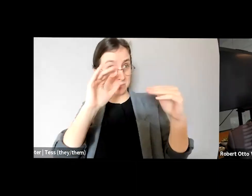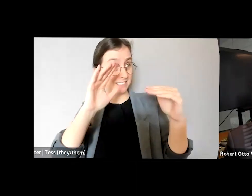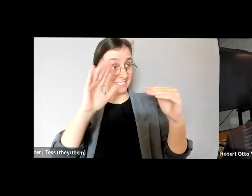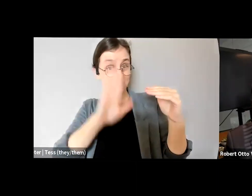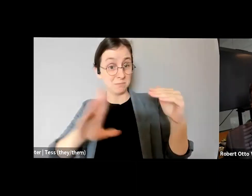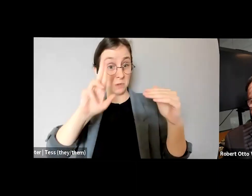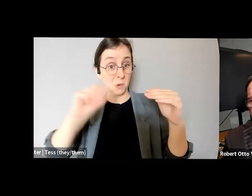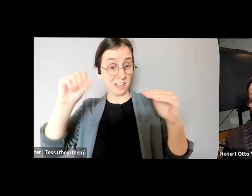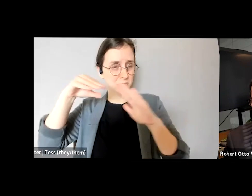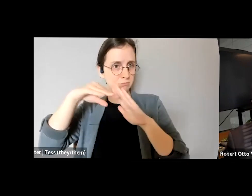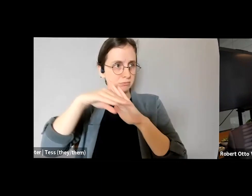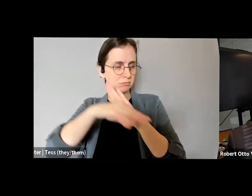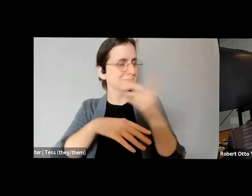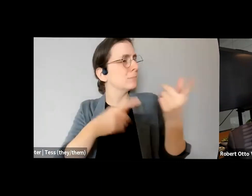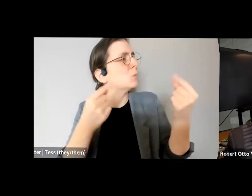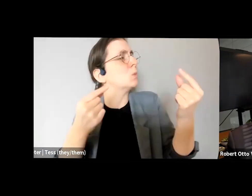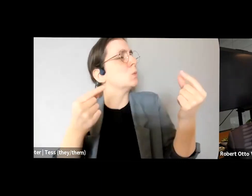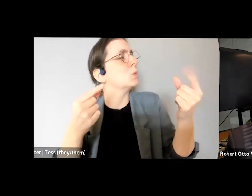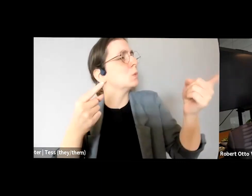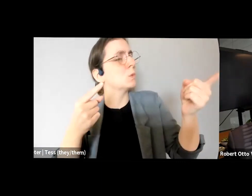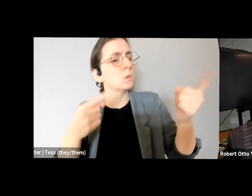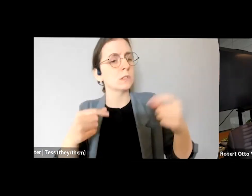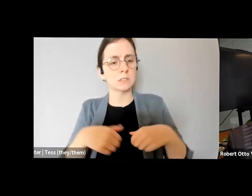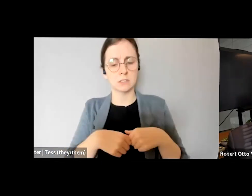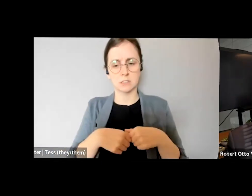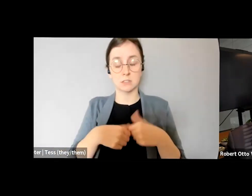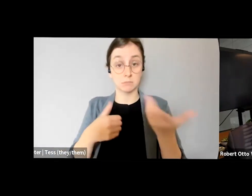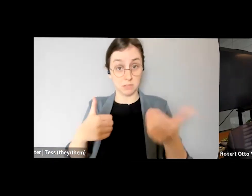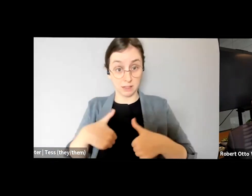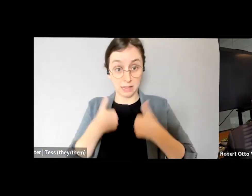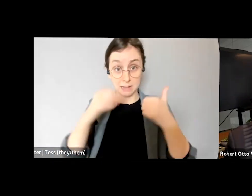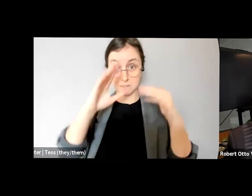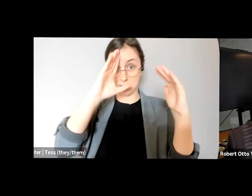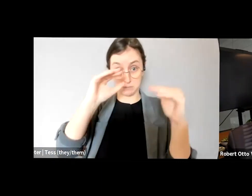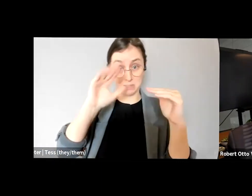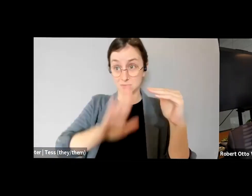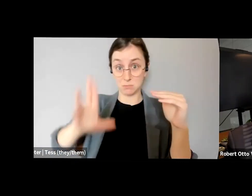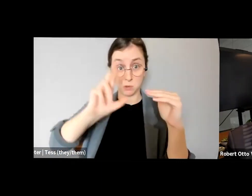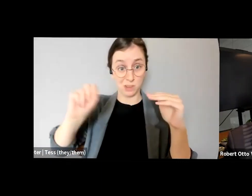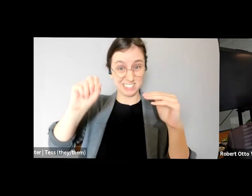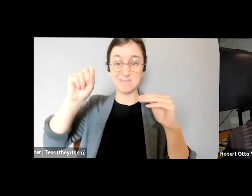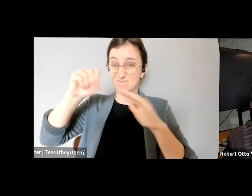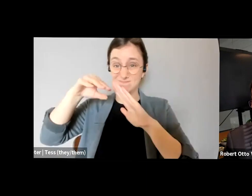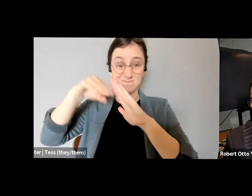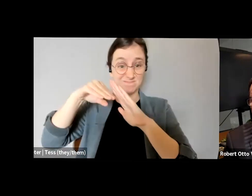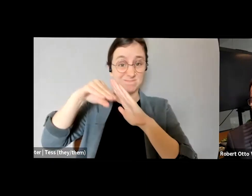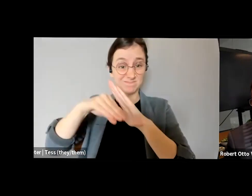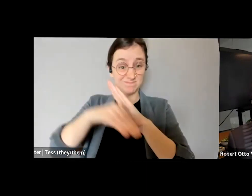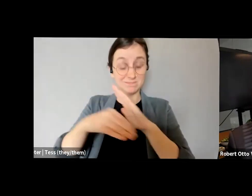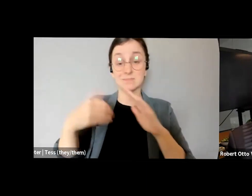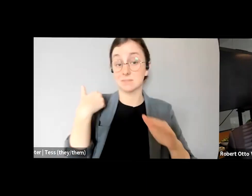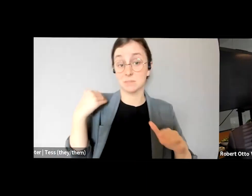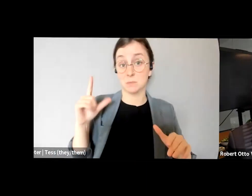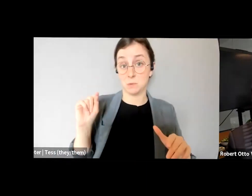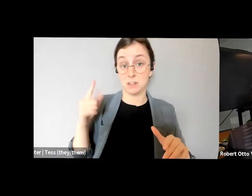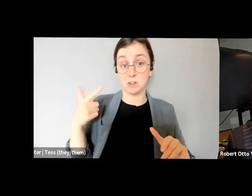declining. What are you going to do about it? Life expectancy indeed has declined just in 2021